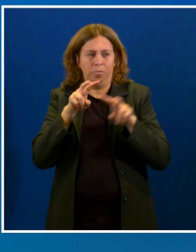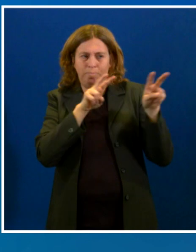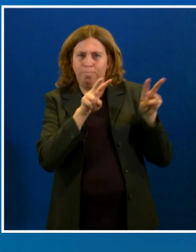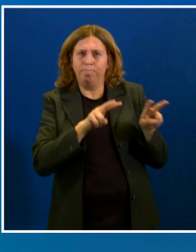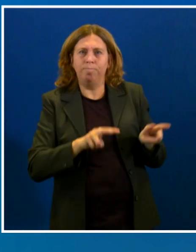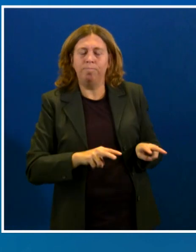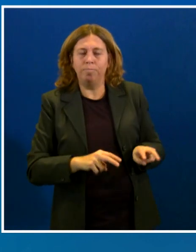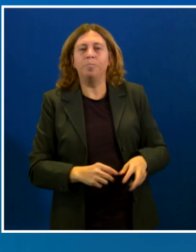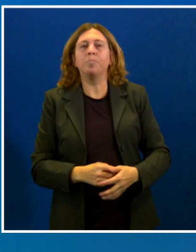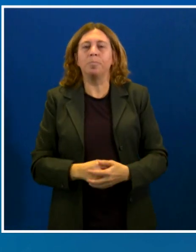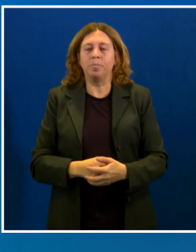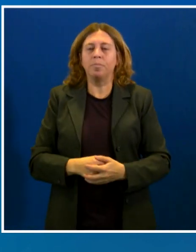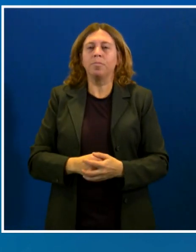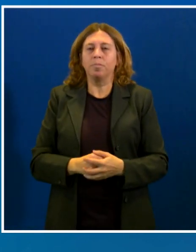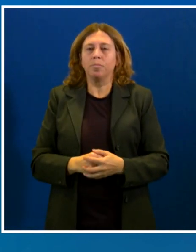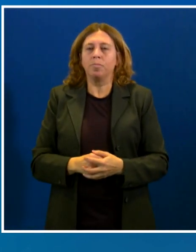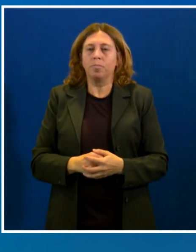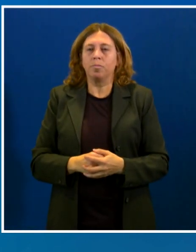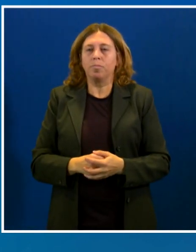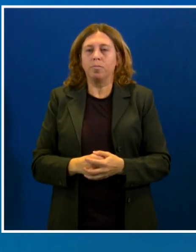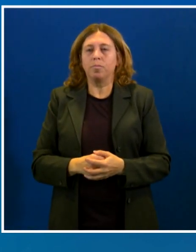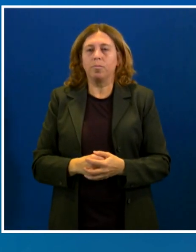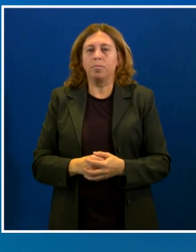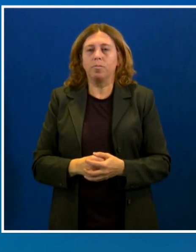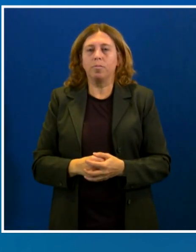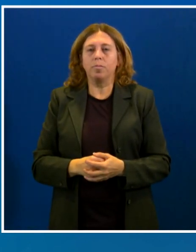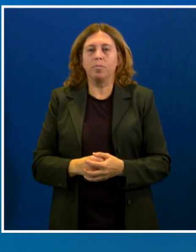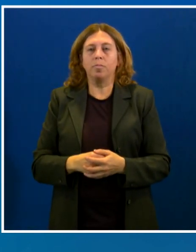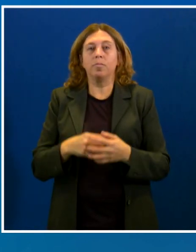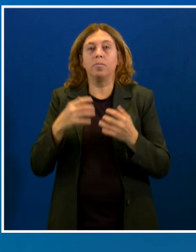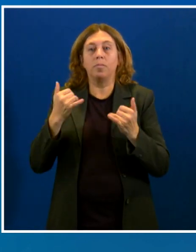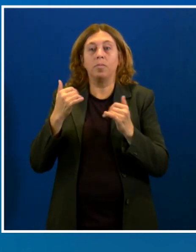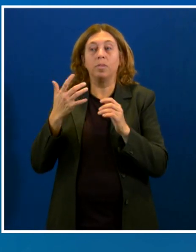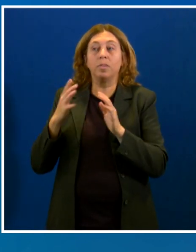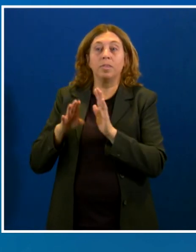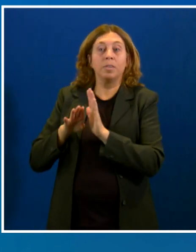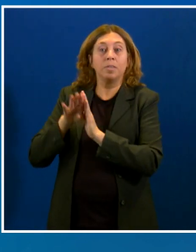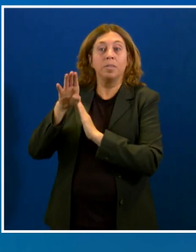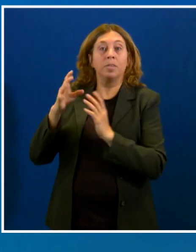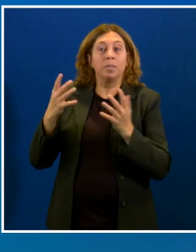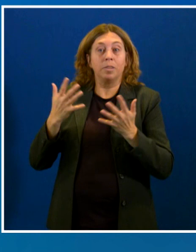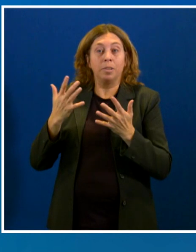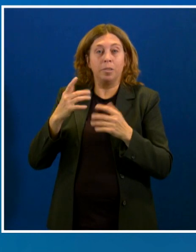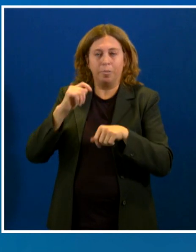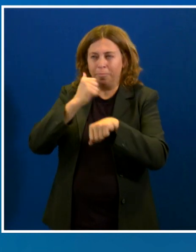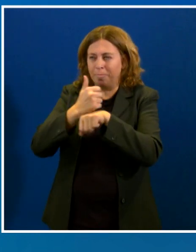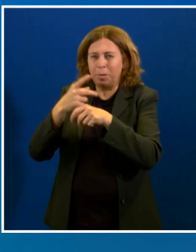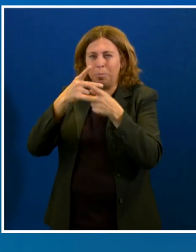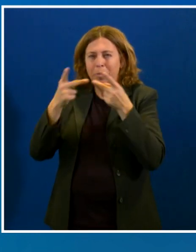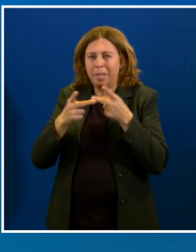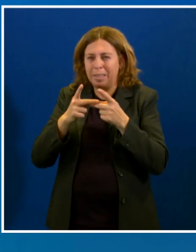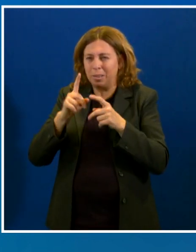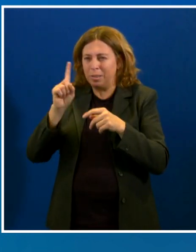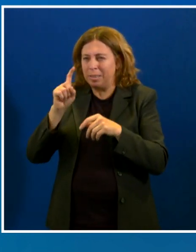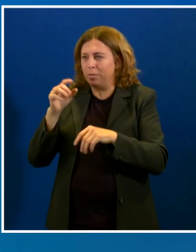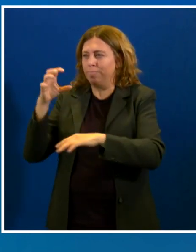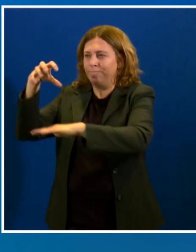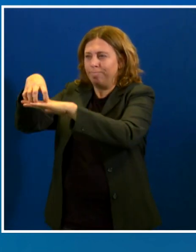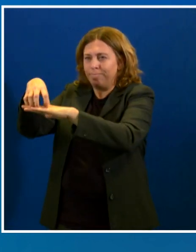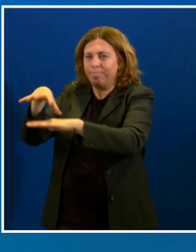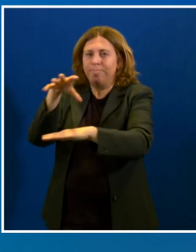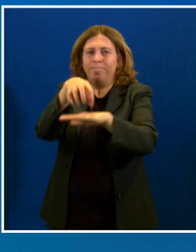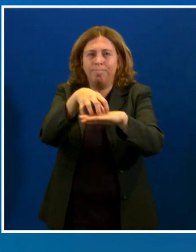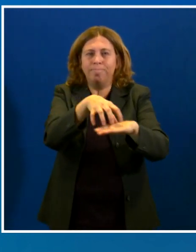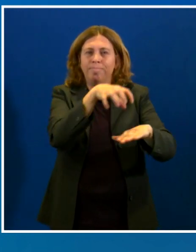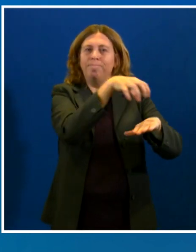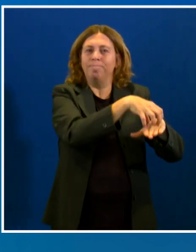moving on, they're developing a mass vaccination site. This week, the county received